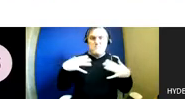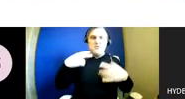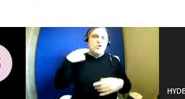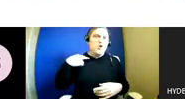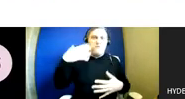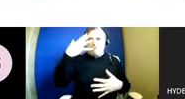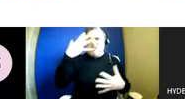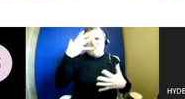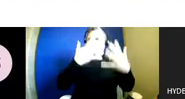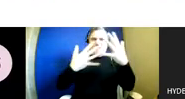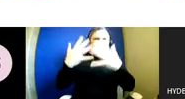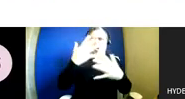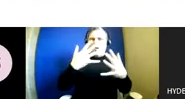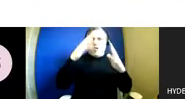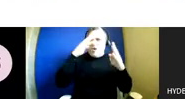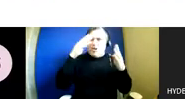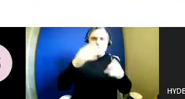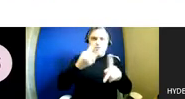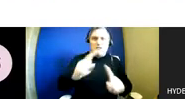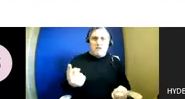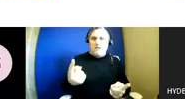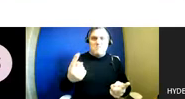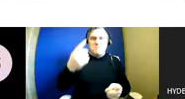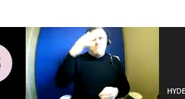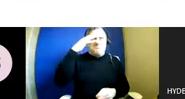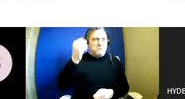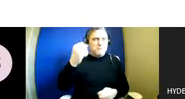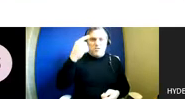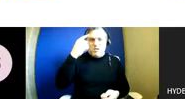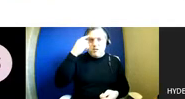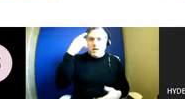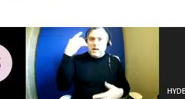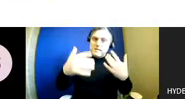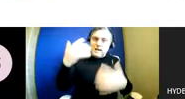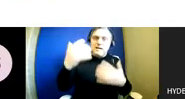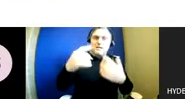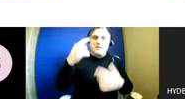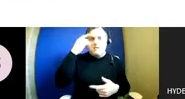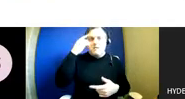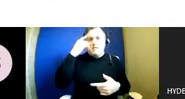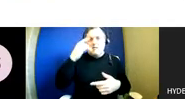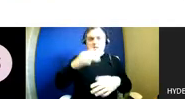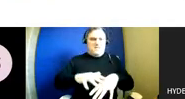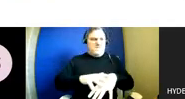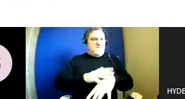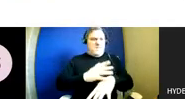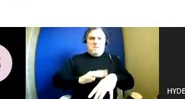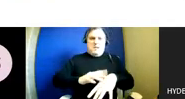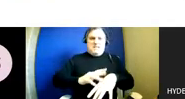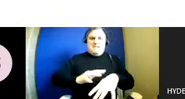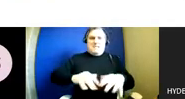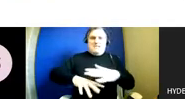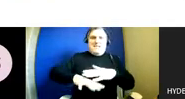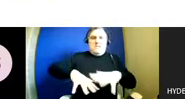brain fog, loss of concentration, memory issues, headache, pins and needles,